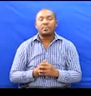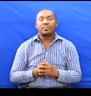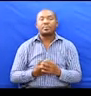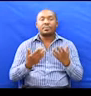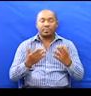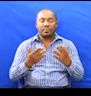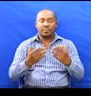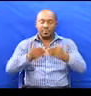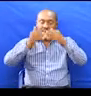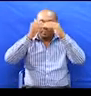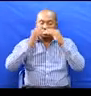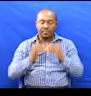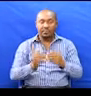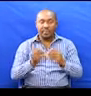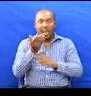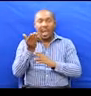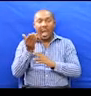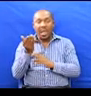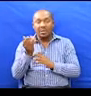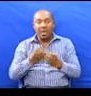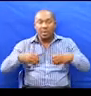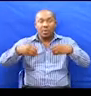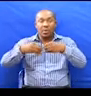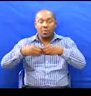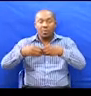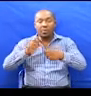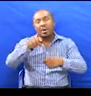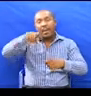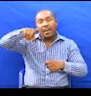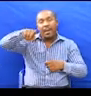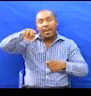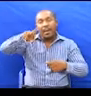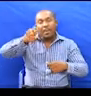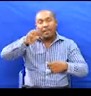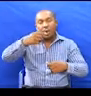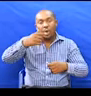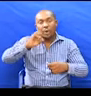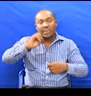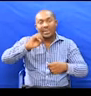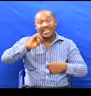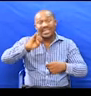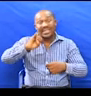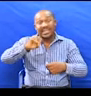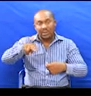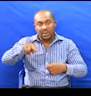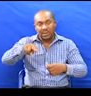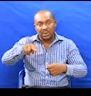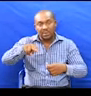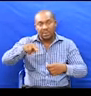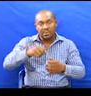Proteins. Now, what are proteins? Proteins are the food substance.